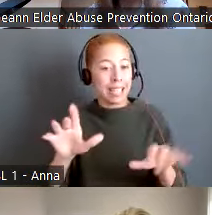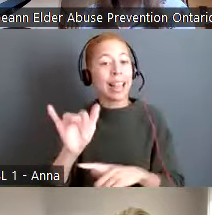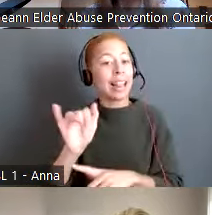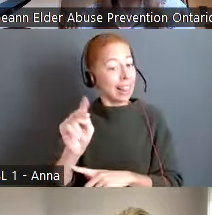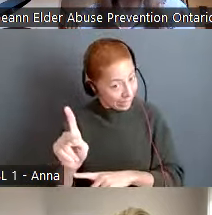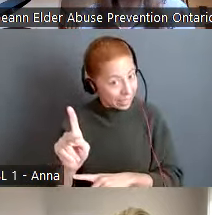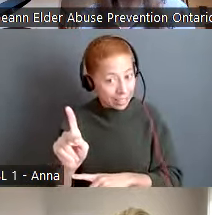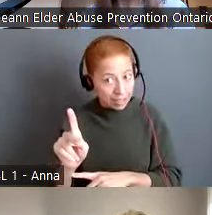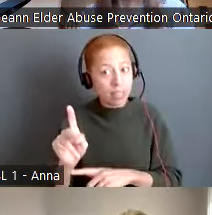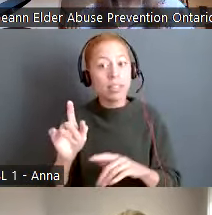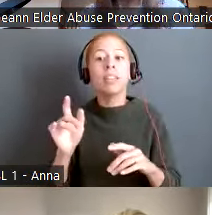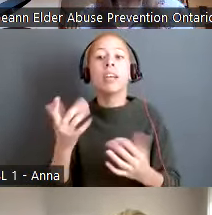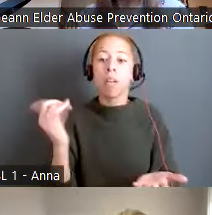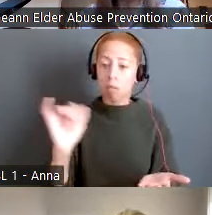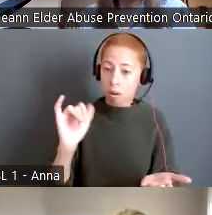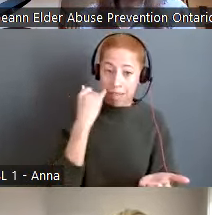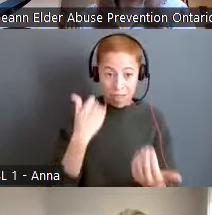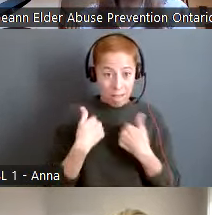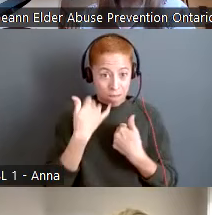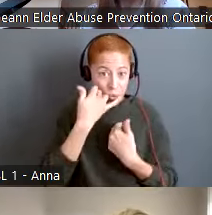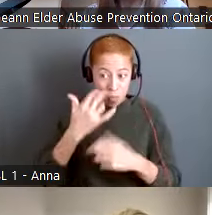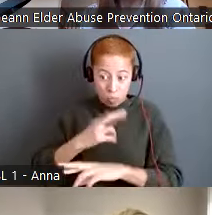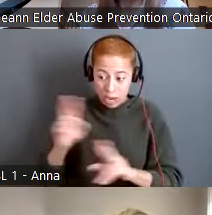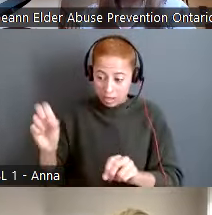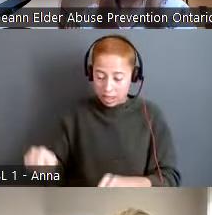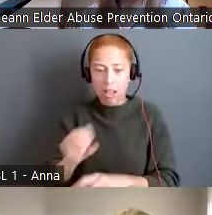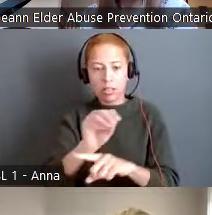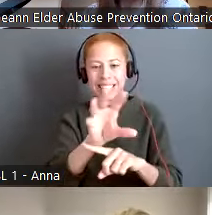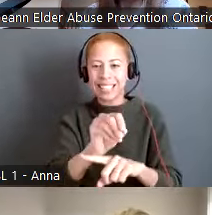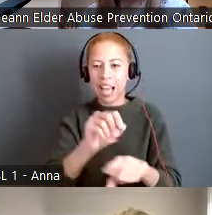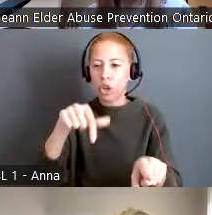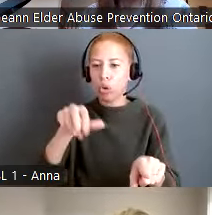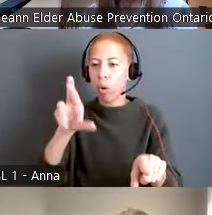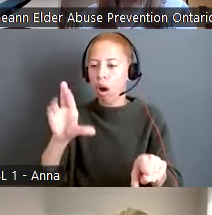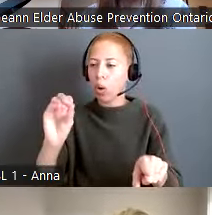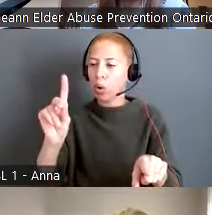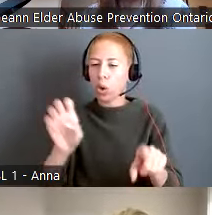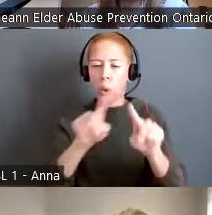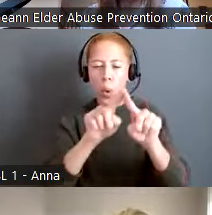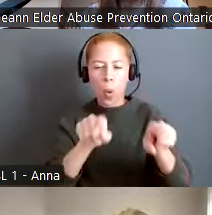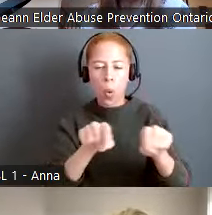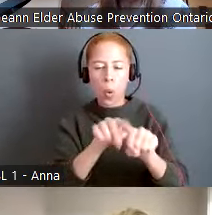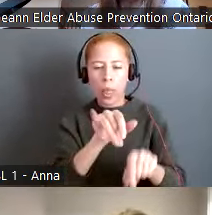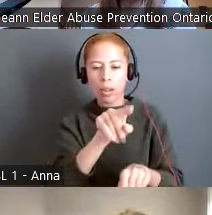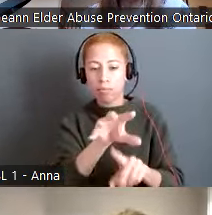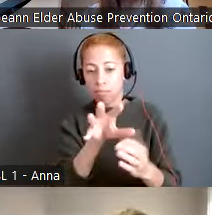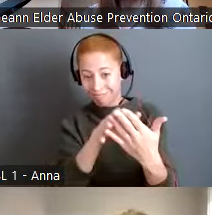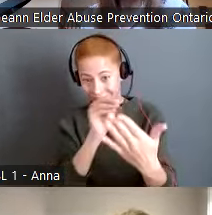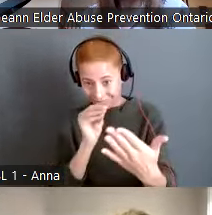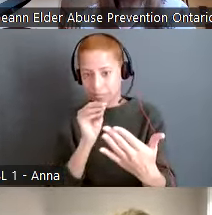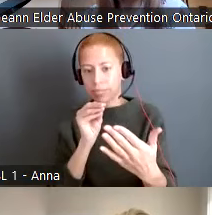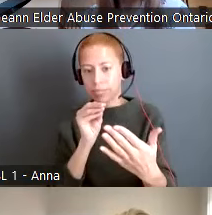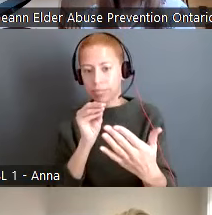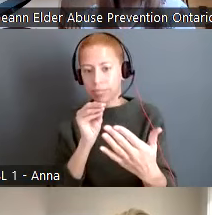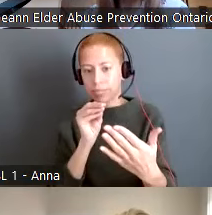you have your phone handy, you can also scan the QR code, which takes you directly to the survey that you can fill